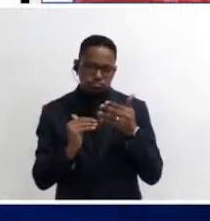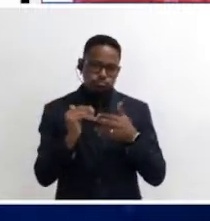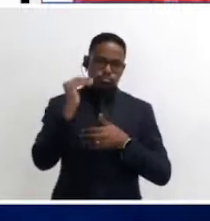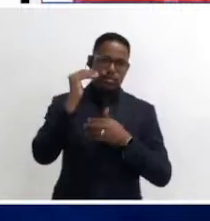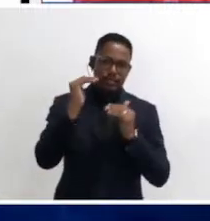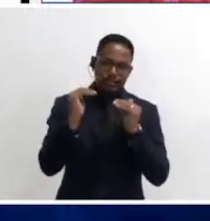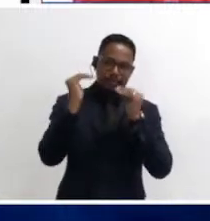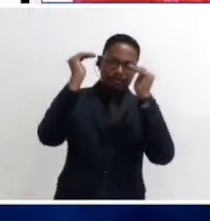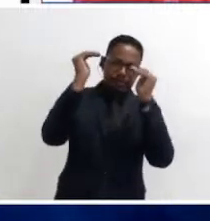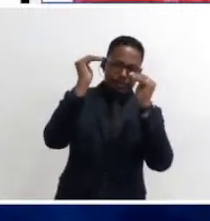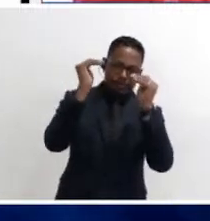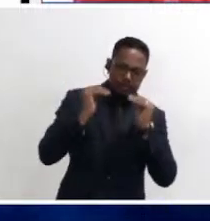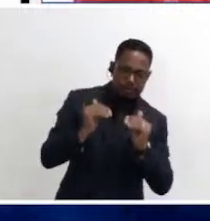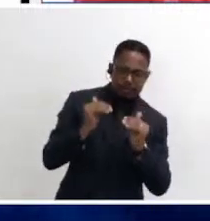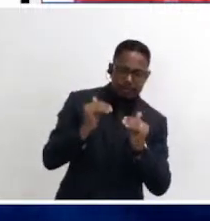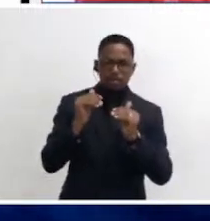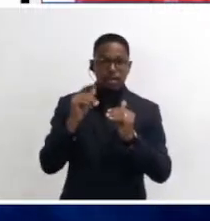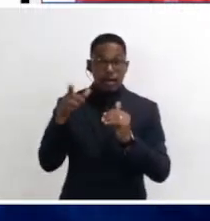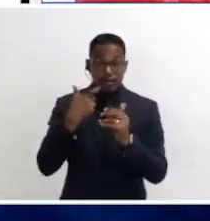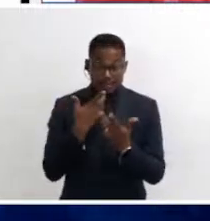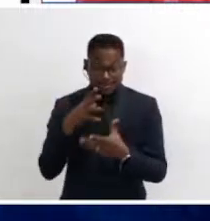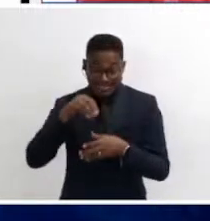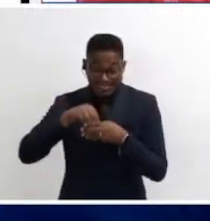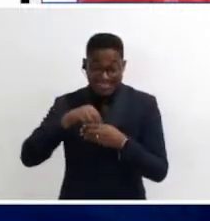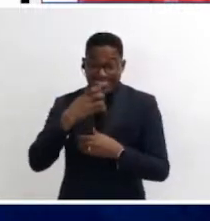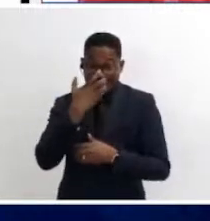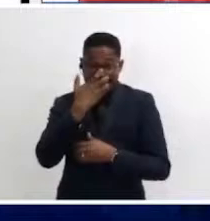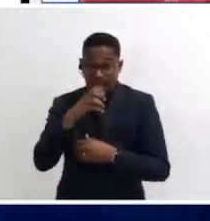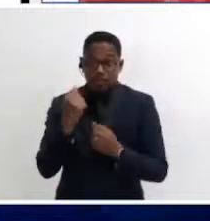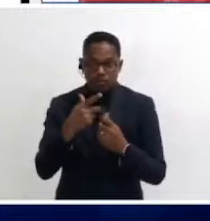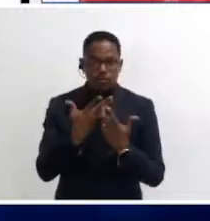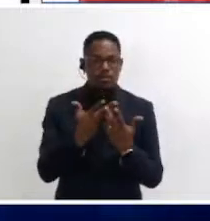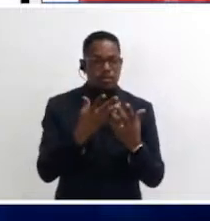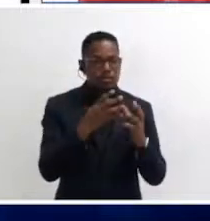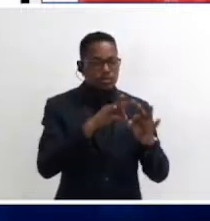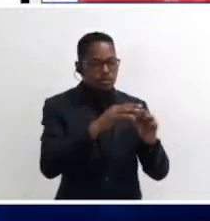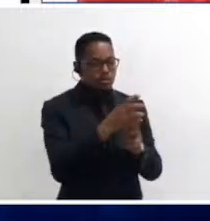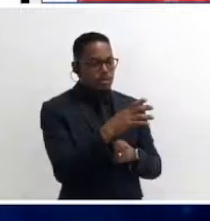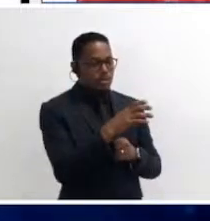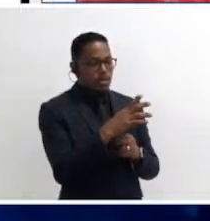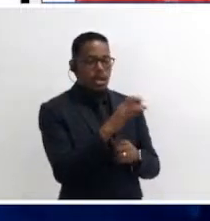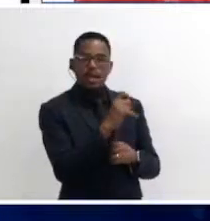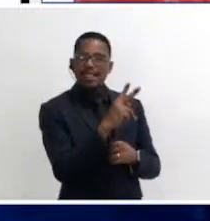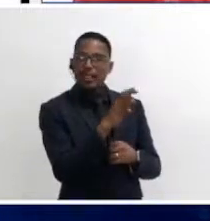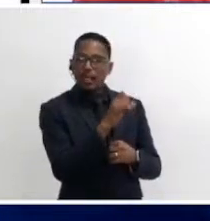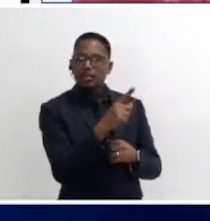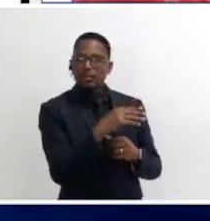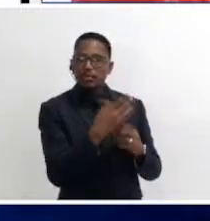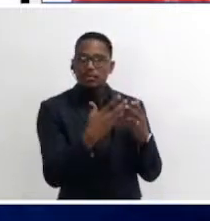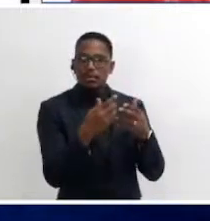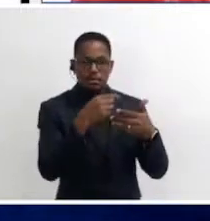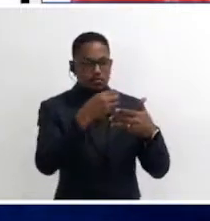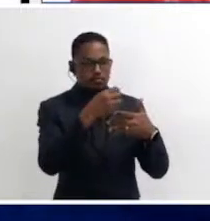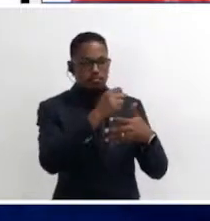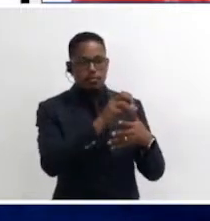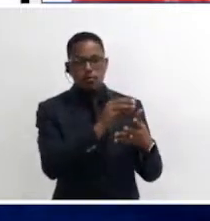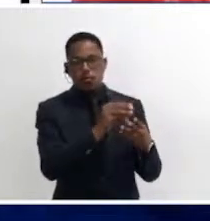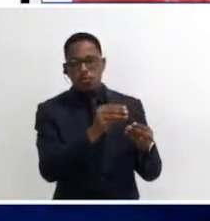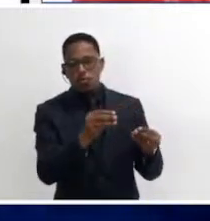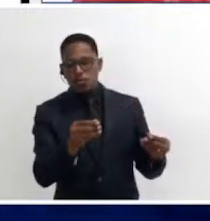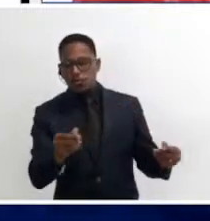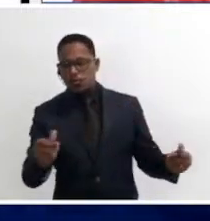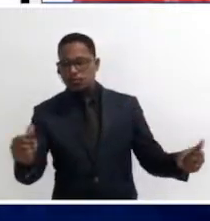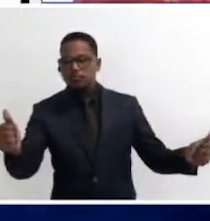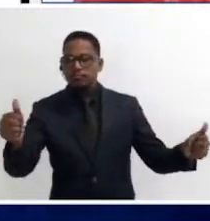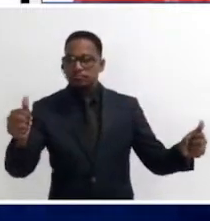heat that has to be extracted from the chip. And it must provide a reliable operation over